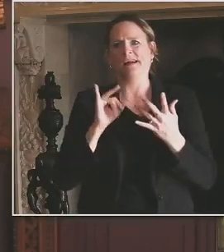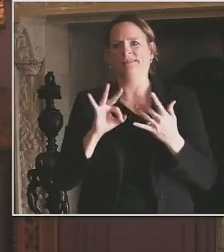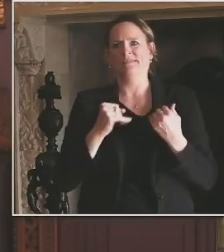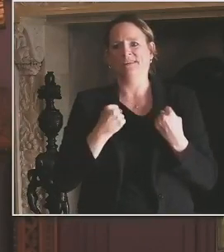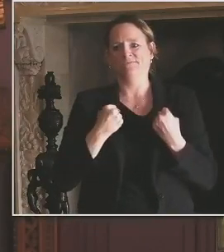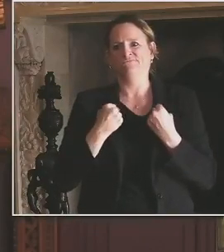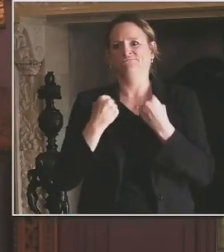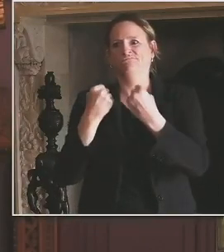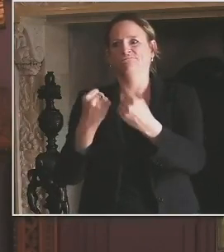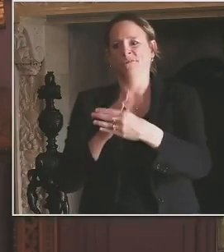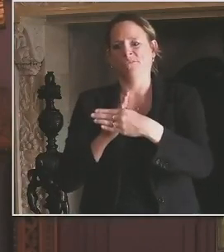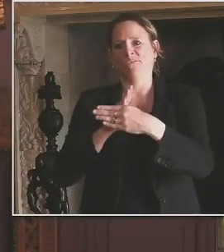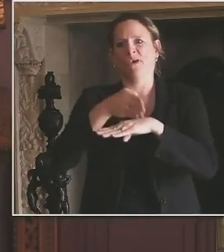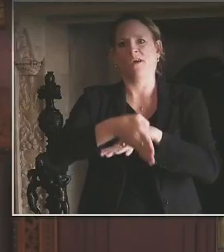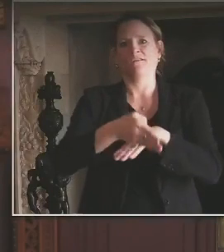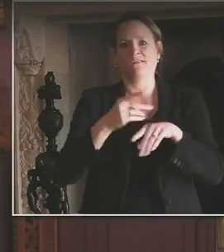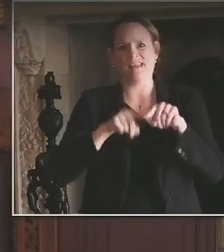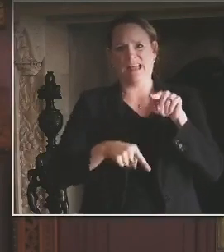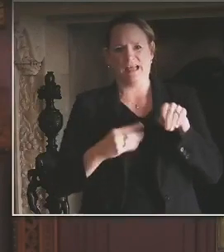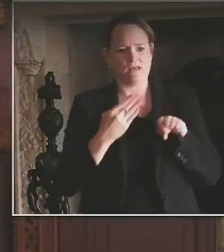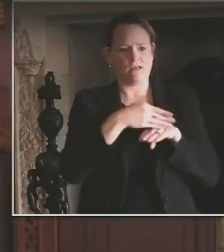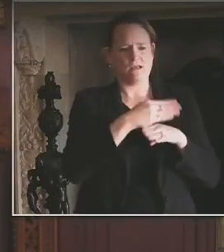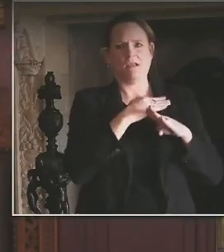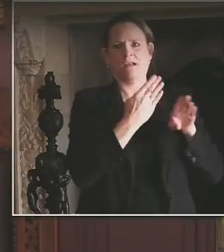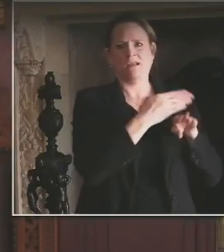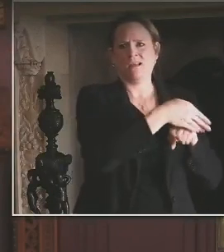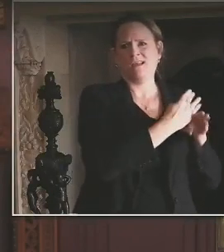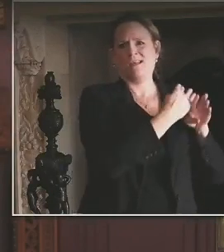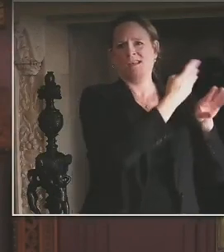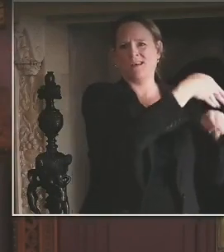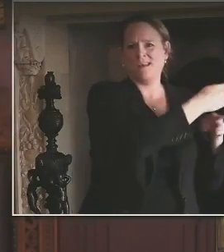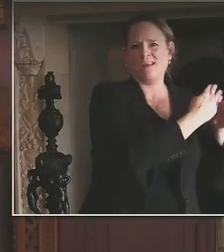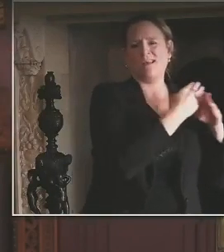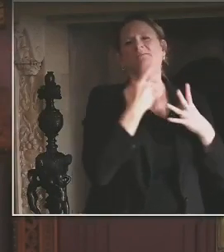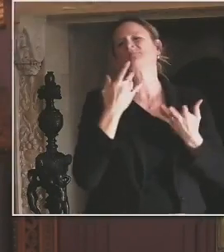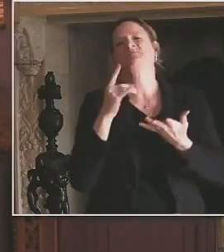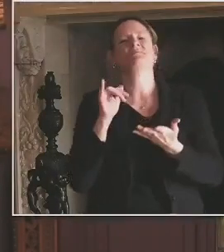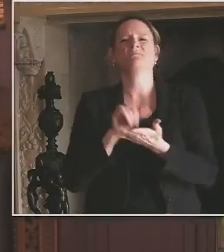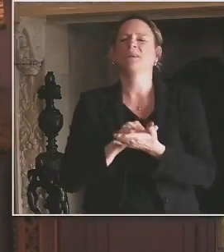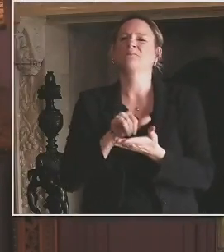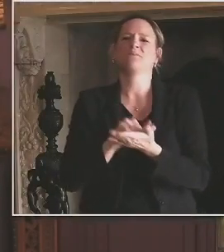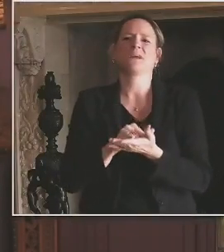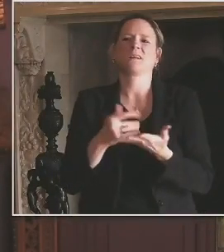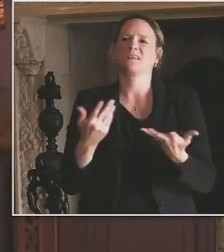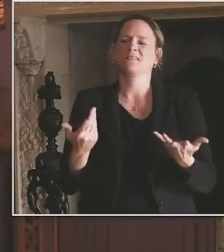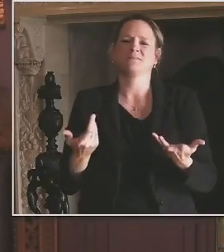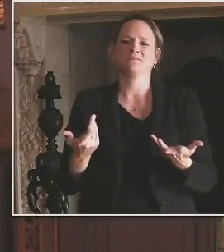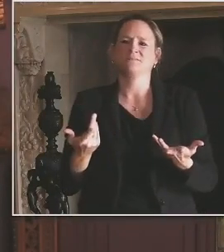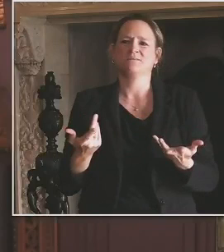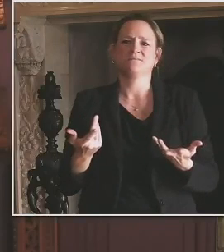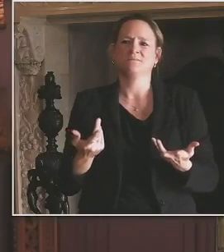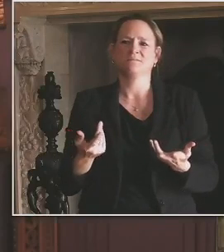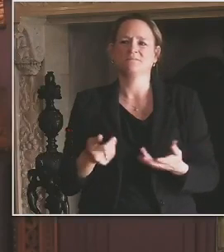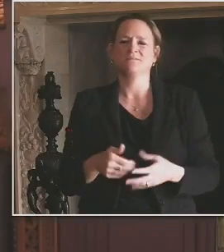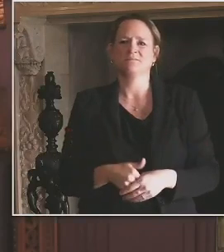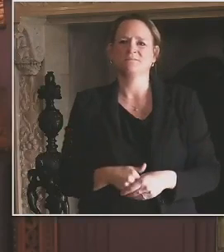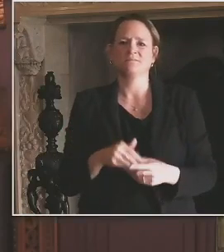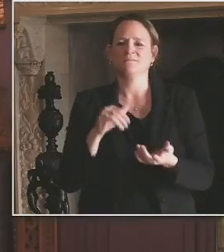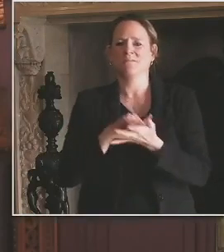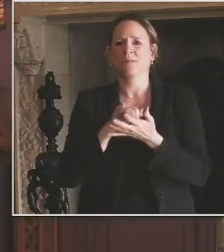and out of our state that it seemingly is impossible to enforce. So I